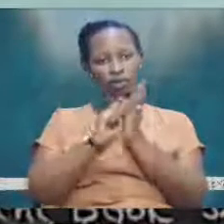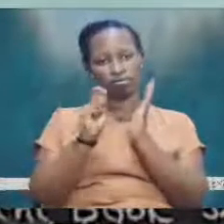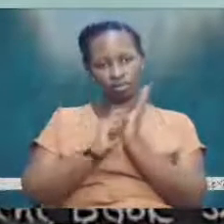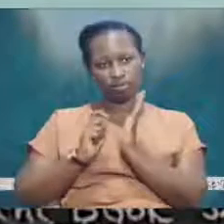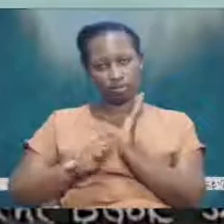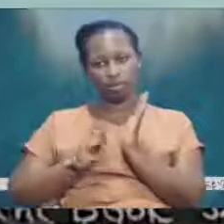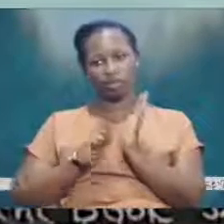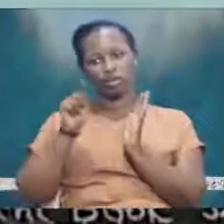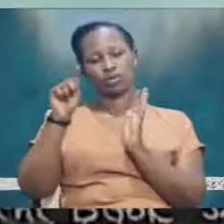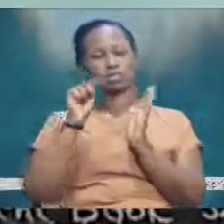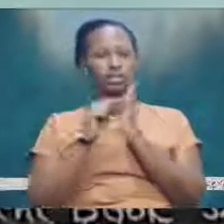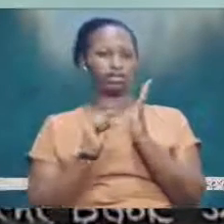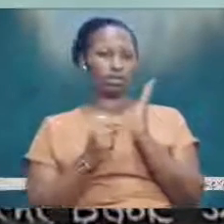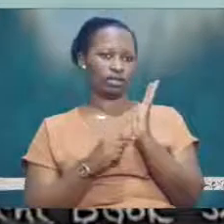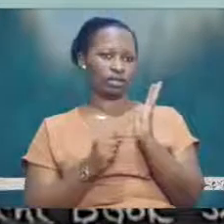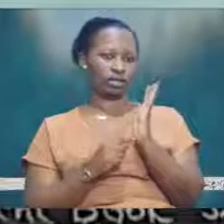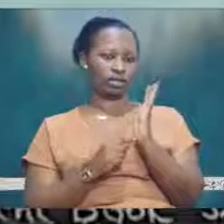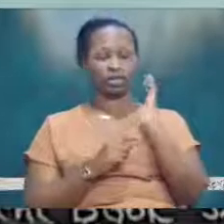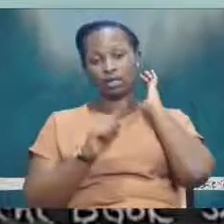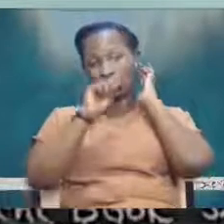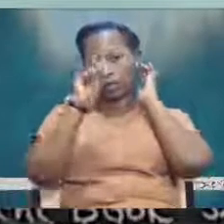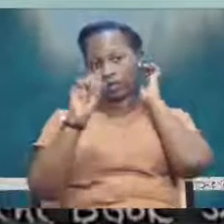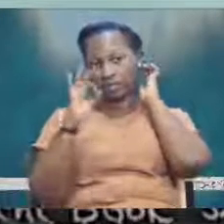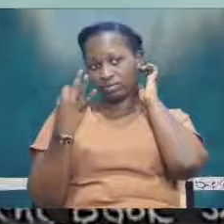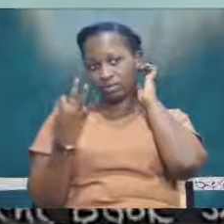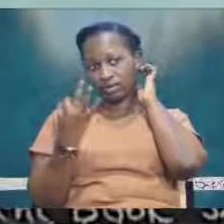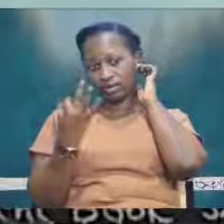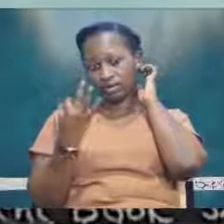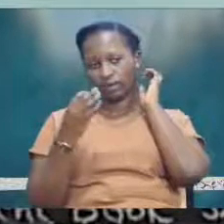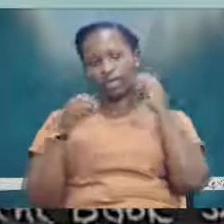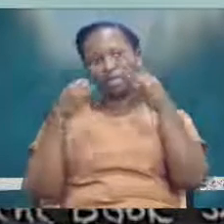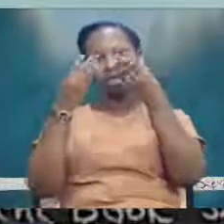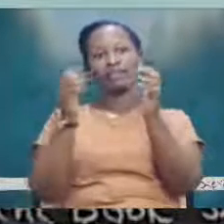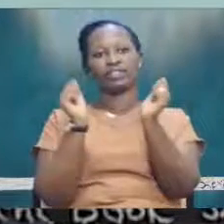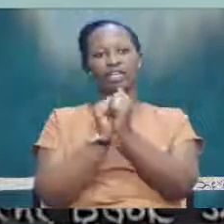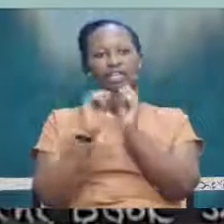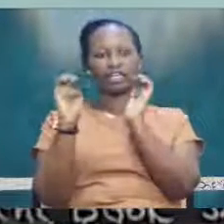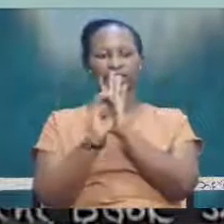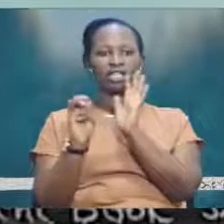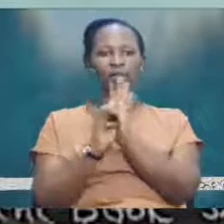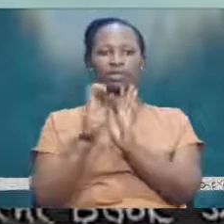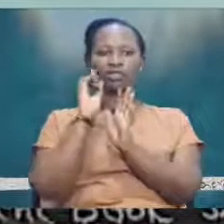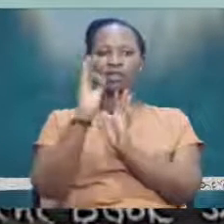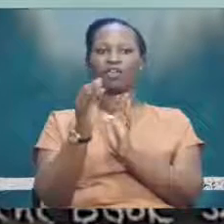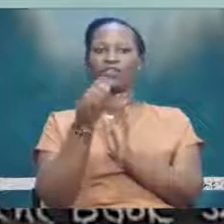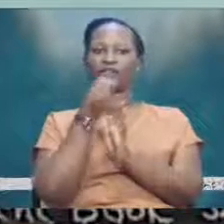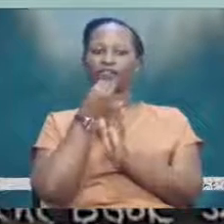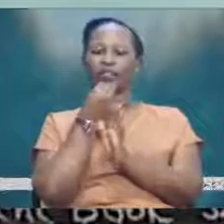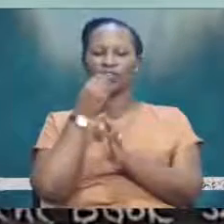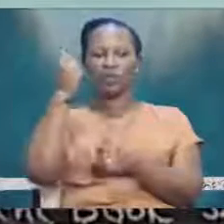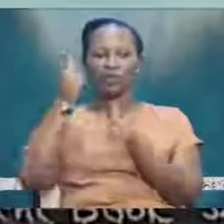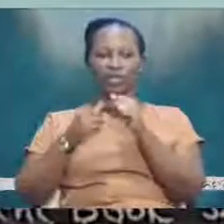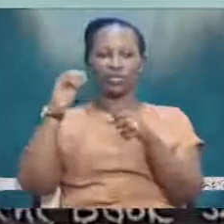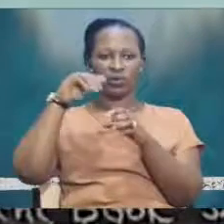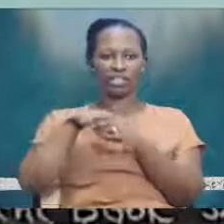those elements. Question 3, give 10 examples of foods